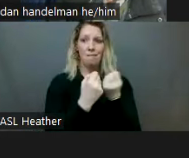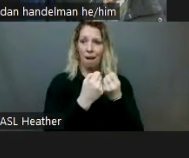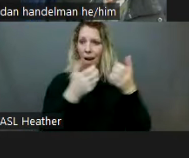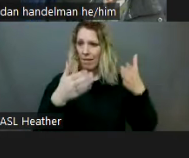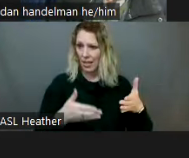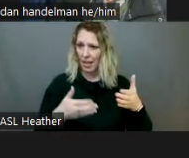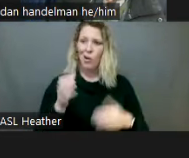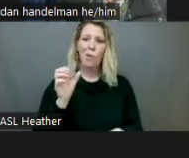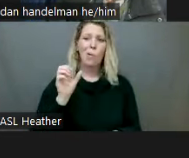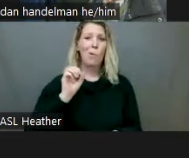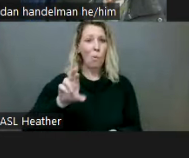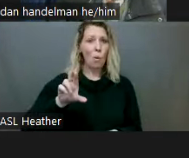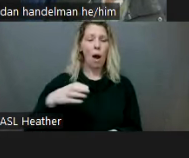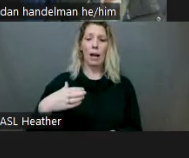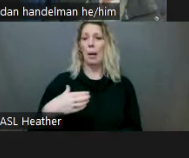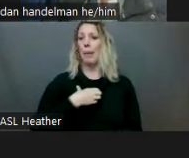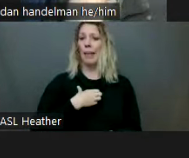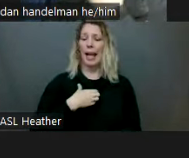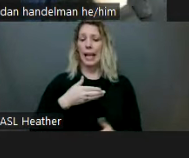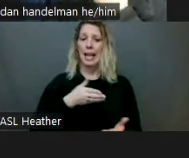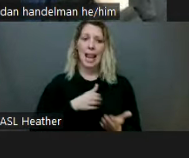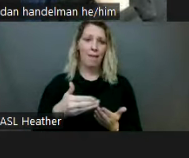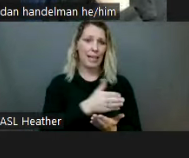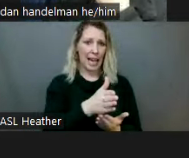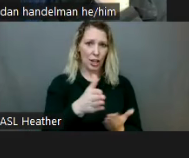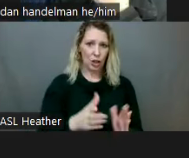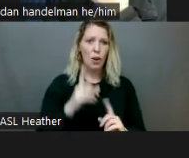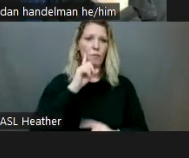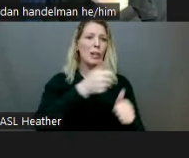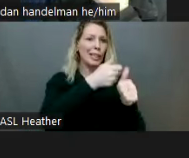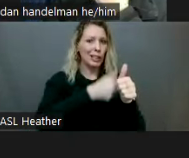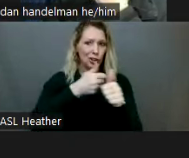or complaint navigator for each community member.